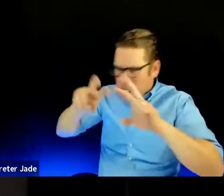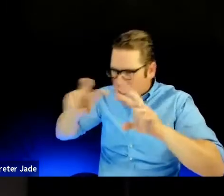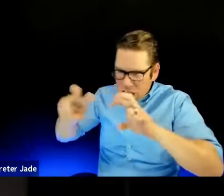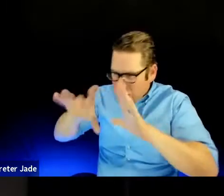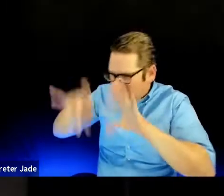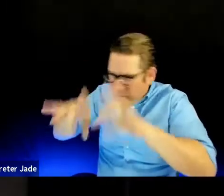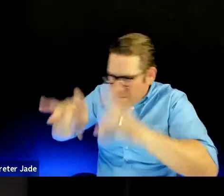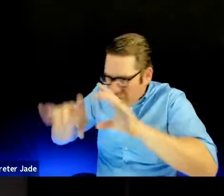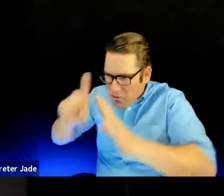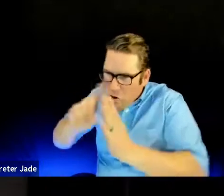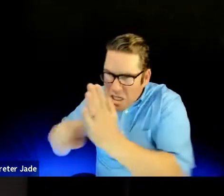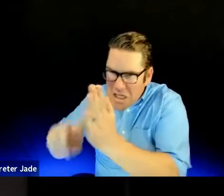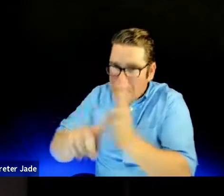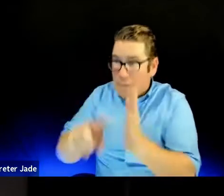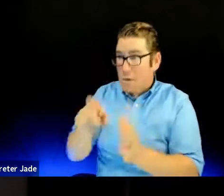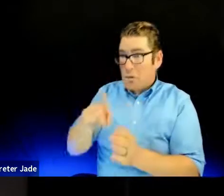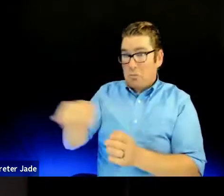that,